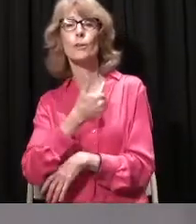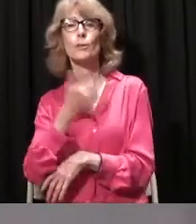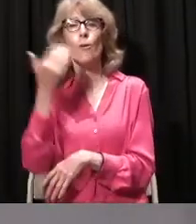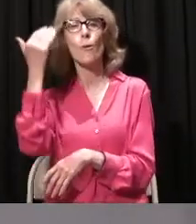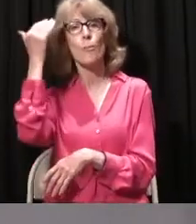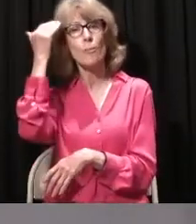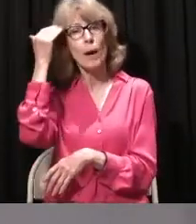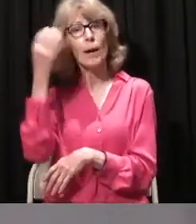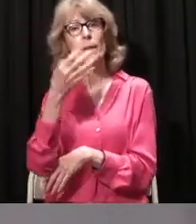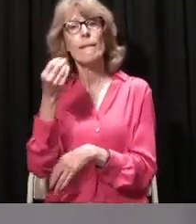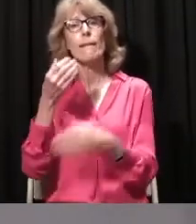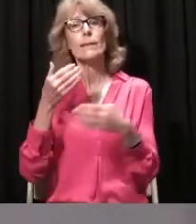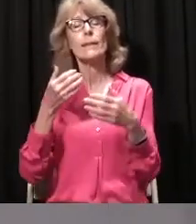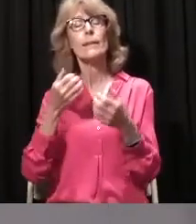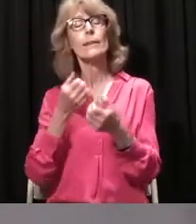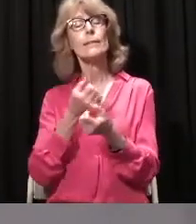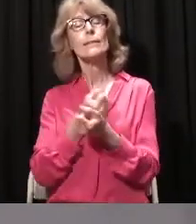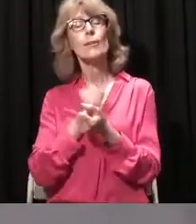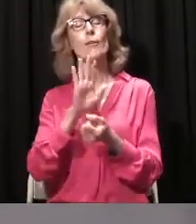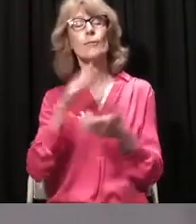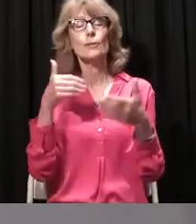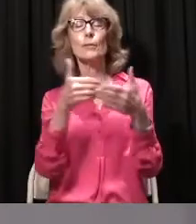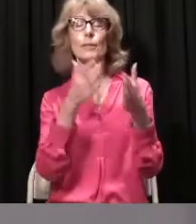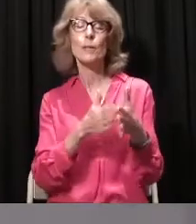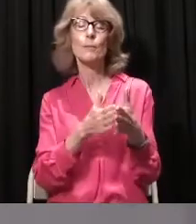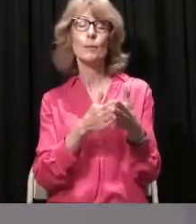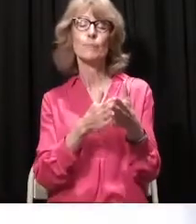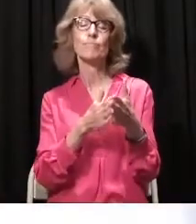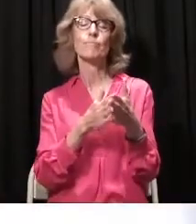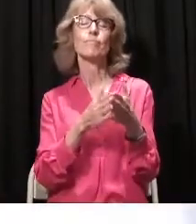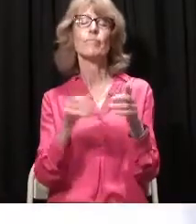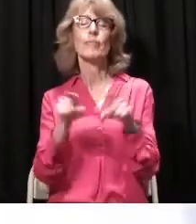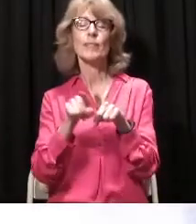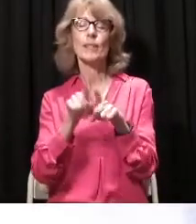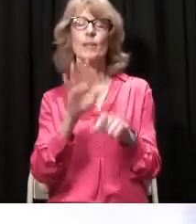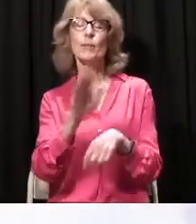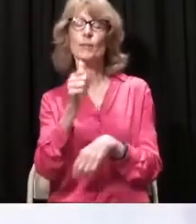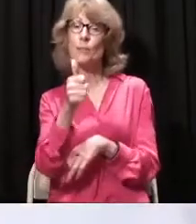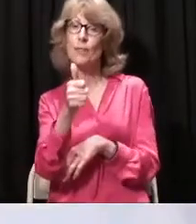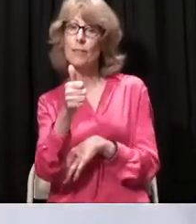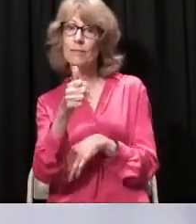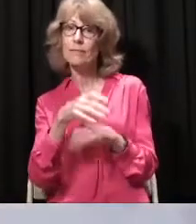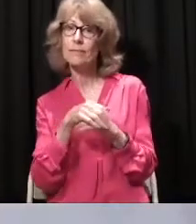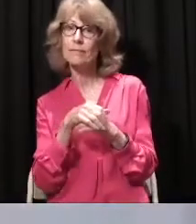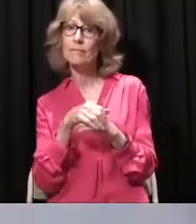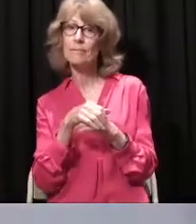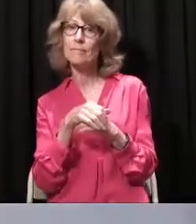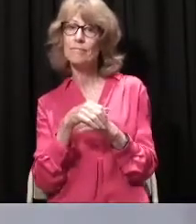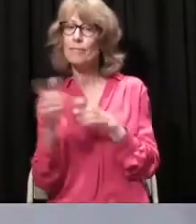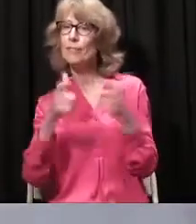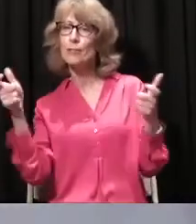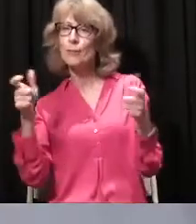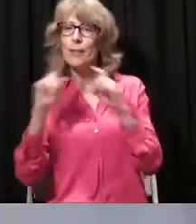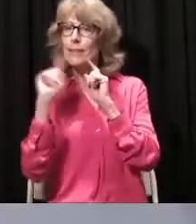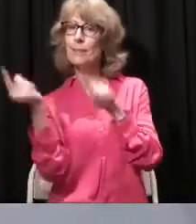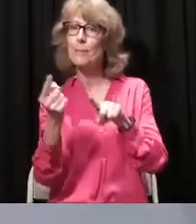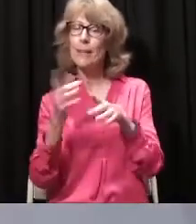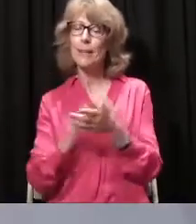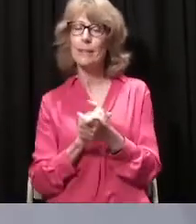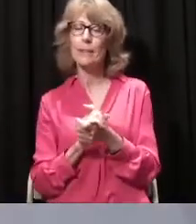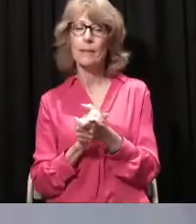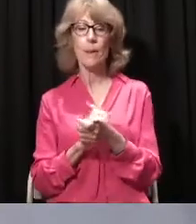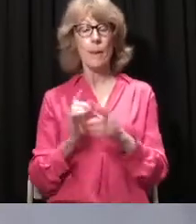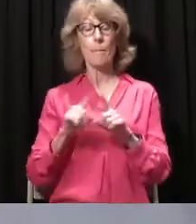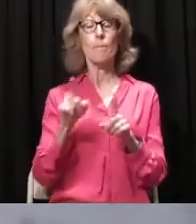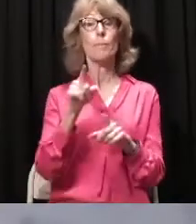the greatest way to connect to the greatest commands. When you're grateful, you're opening yourself up and you're putting